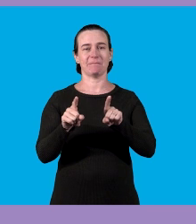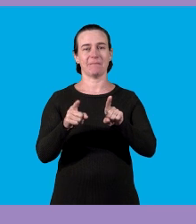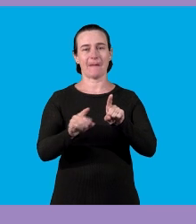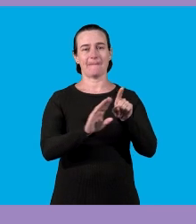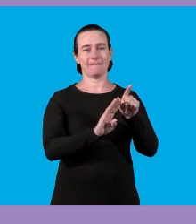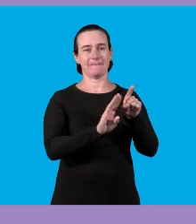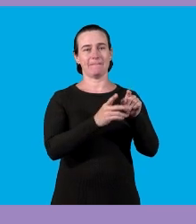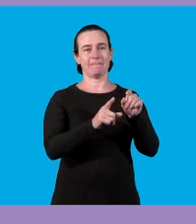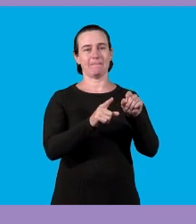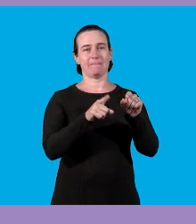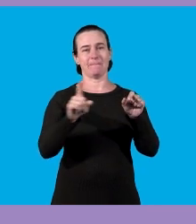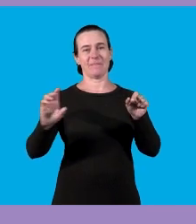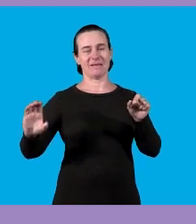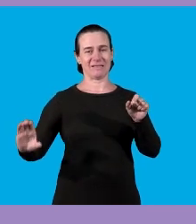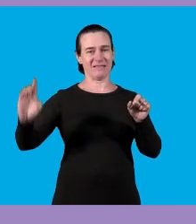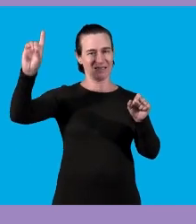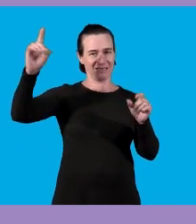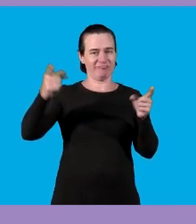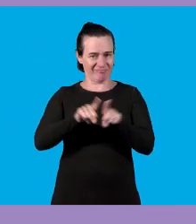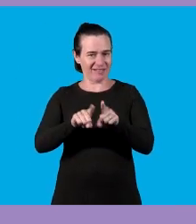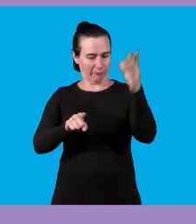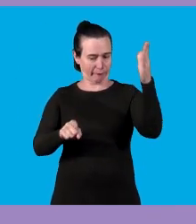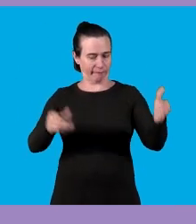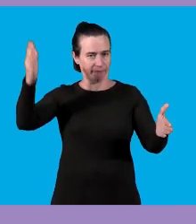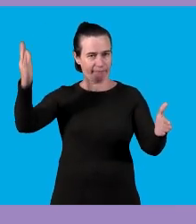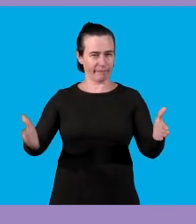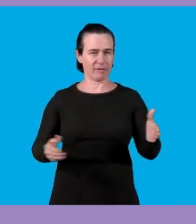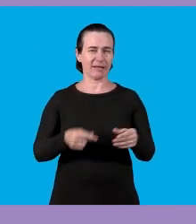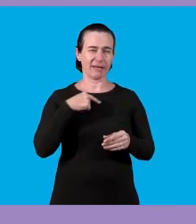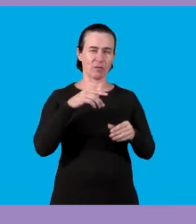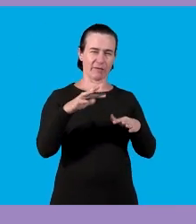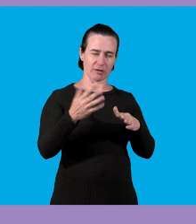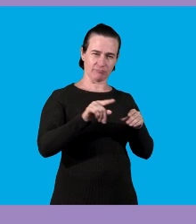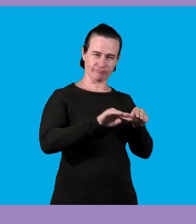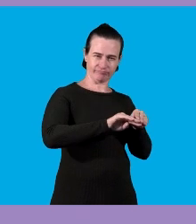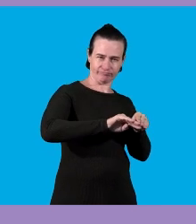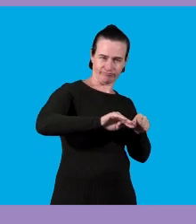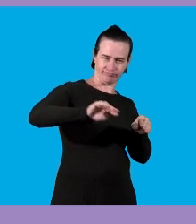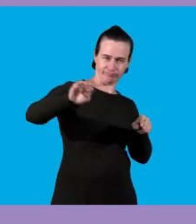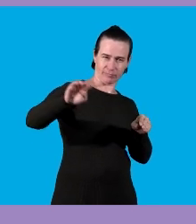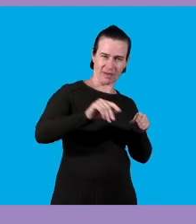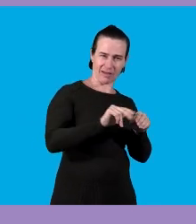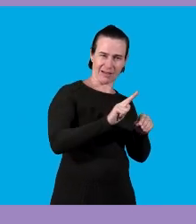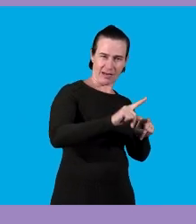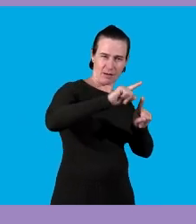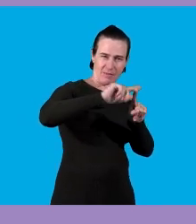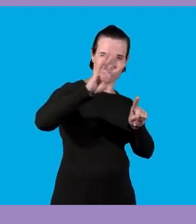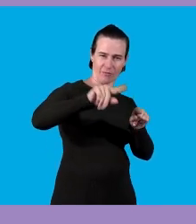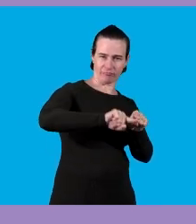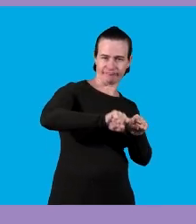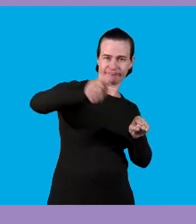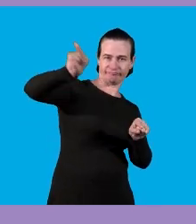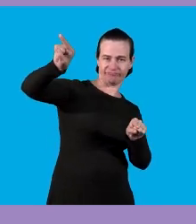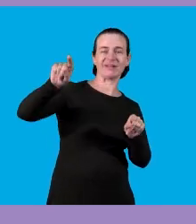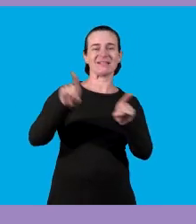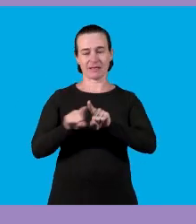is equal. Then we have the side that we said was 8 plus 4 centimeters, and the other